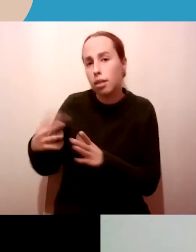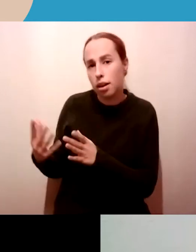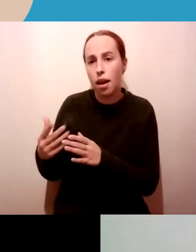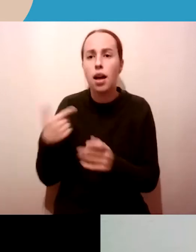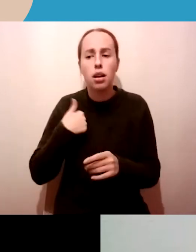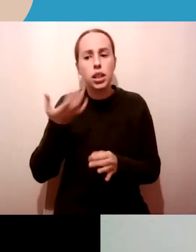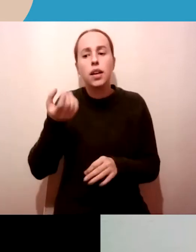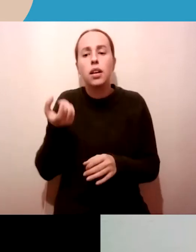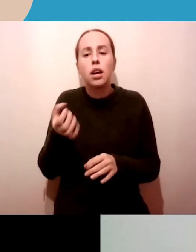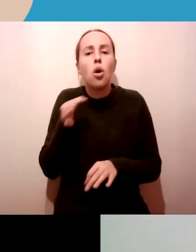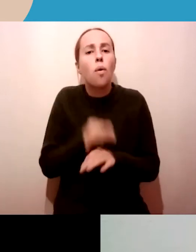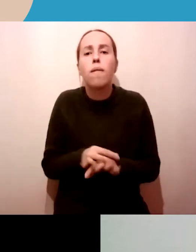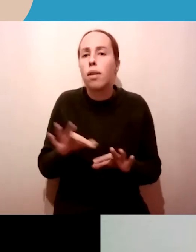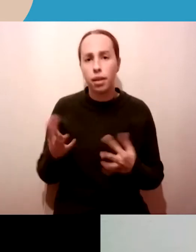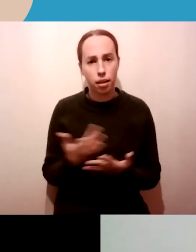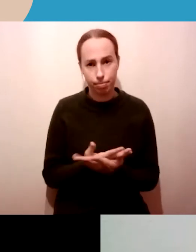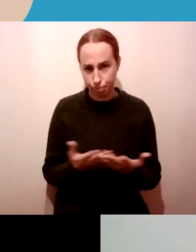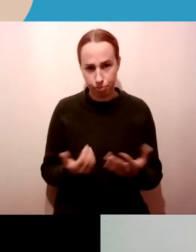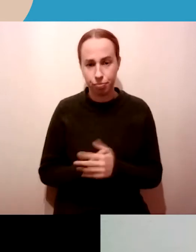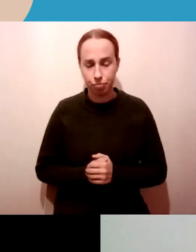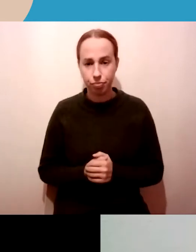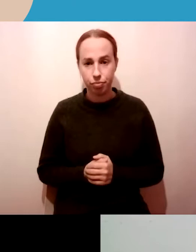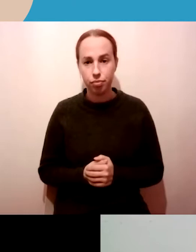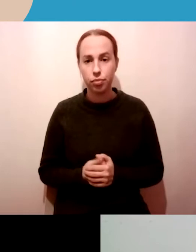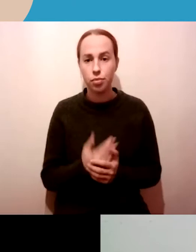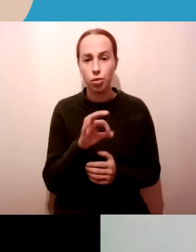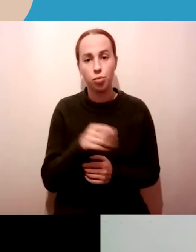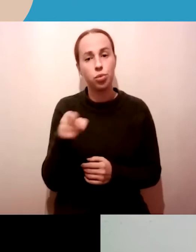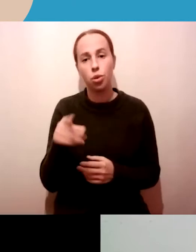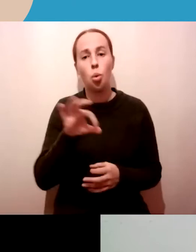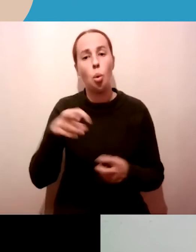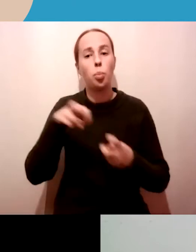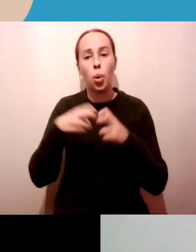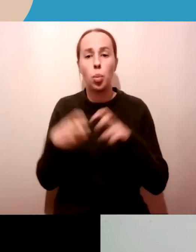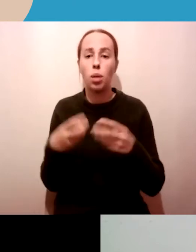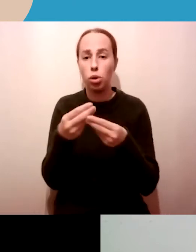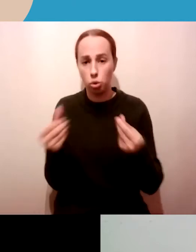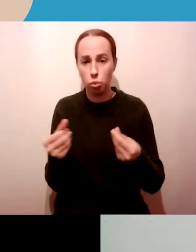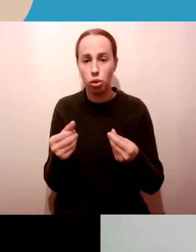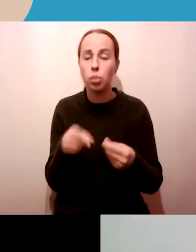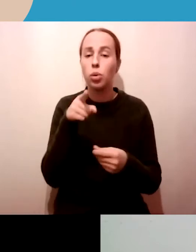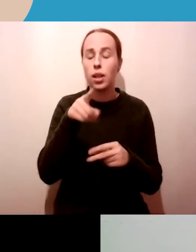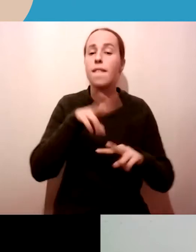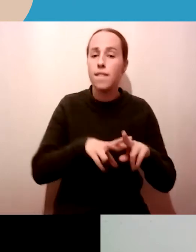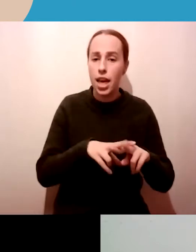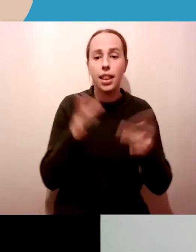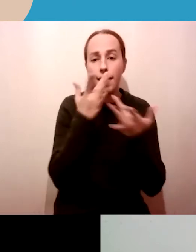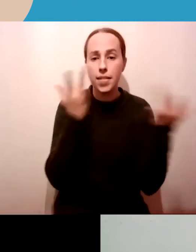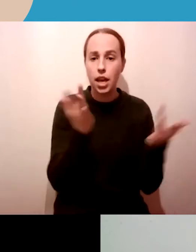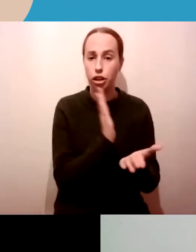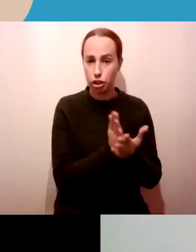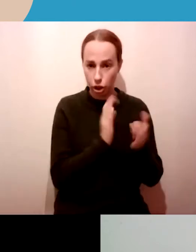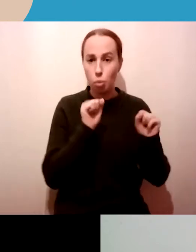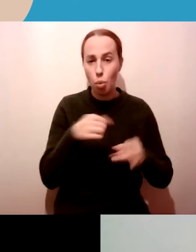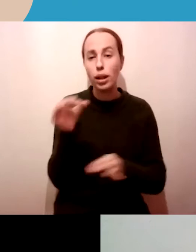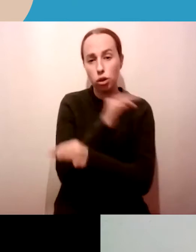on them. Therefore, these are very important constituent parts. It is important to